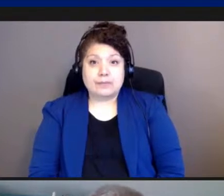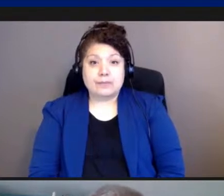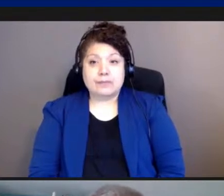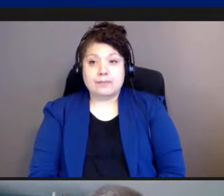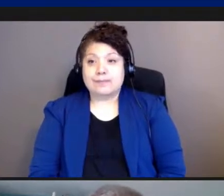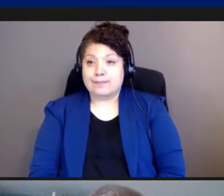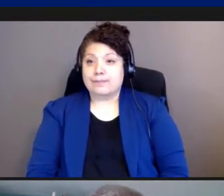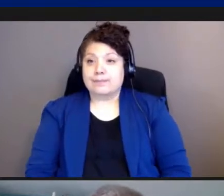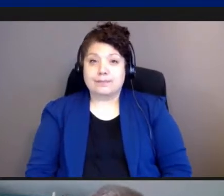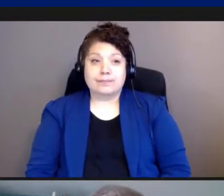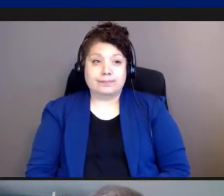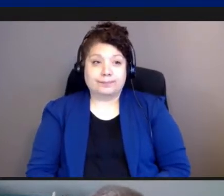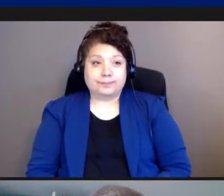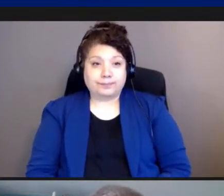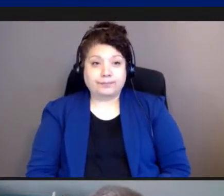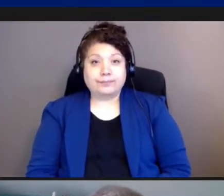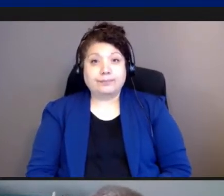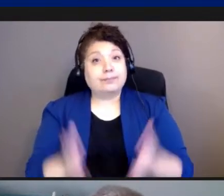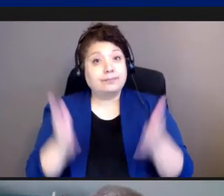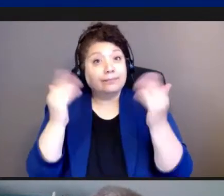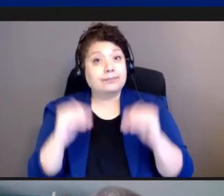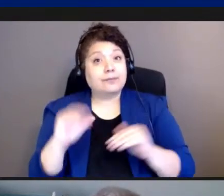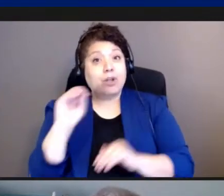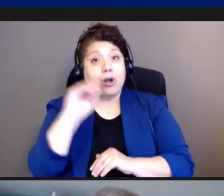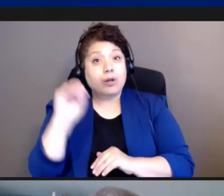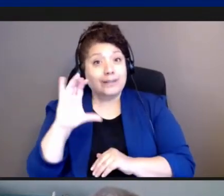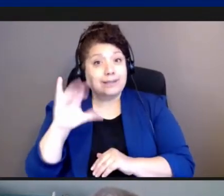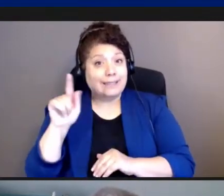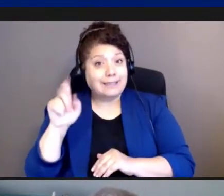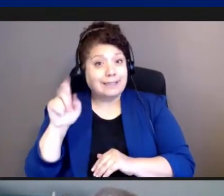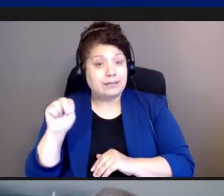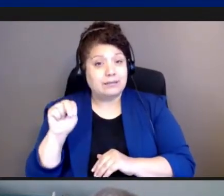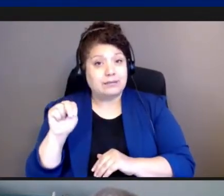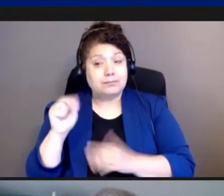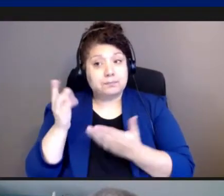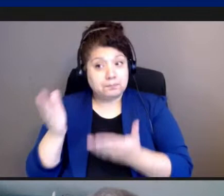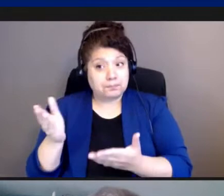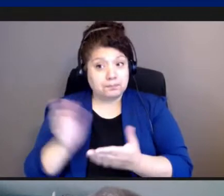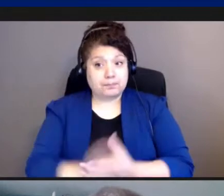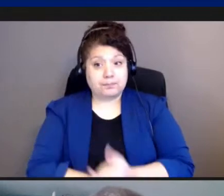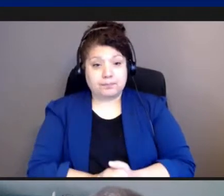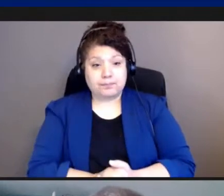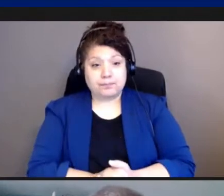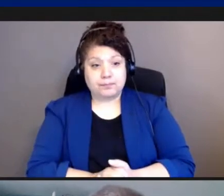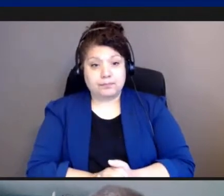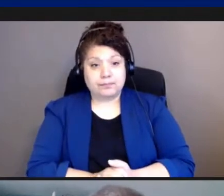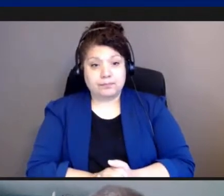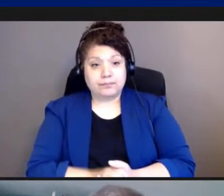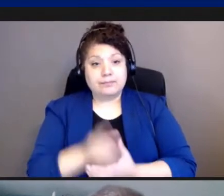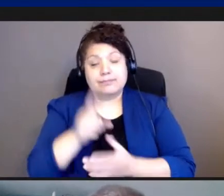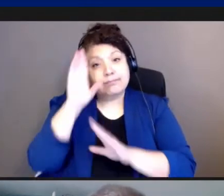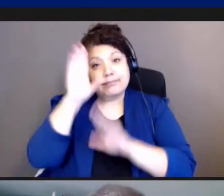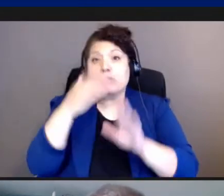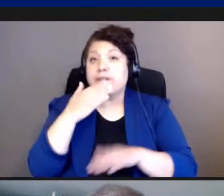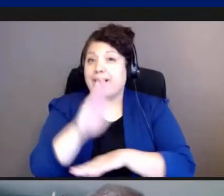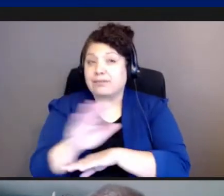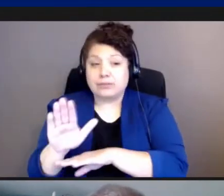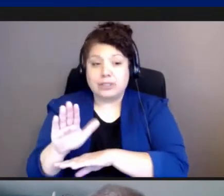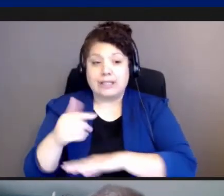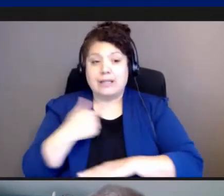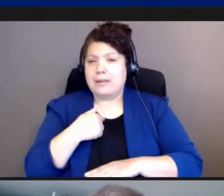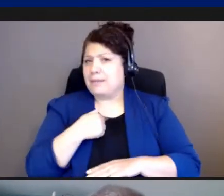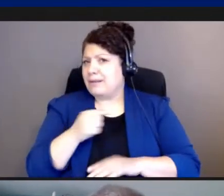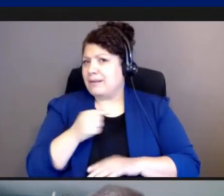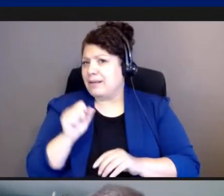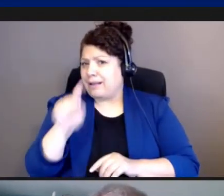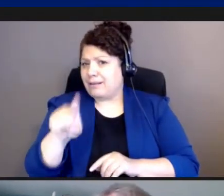Merci. The next question will be from the Ottawa Citizen, Blair Crawford. Please go ahead. Good afternoon. I guess this question is maybe to